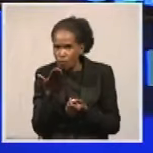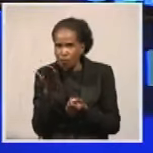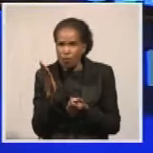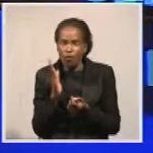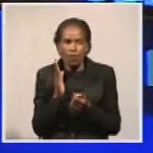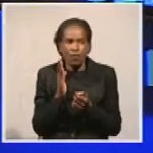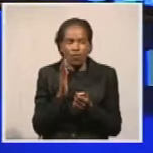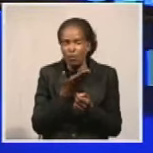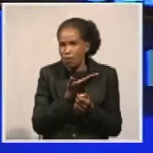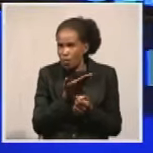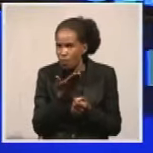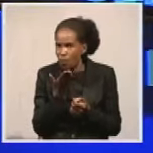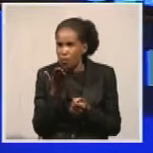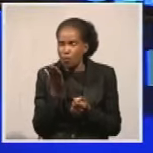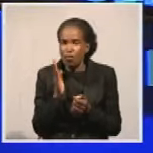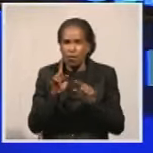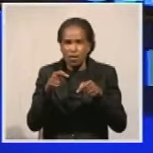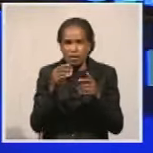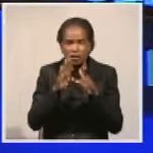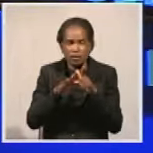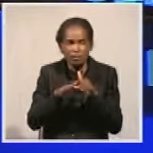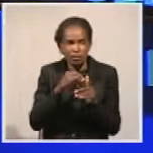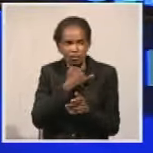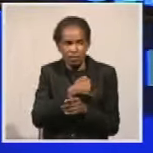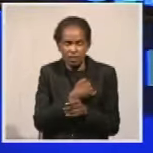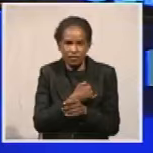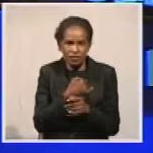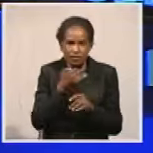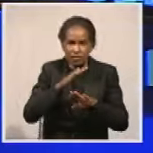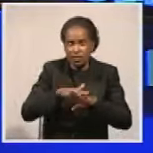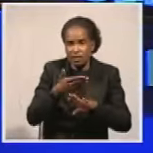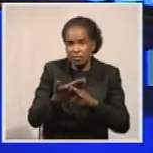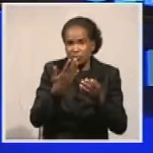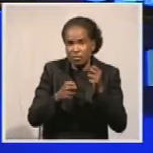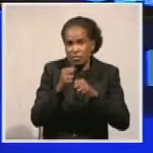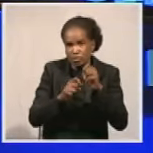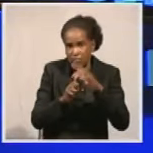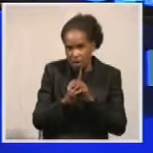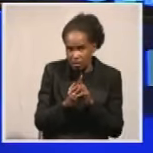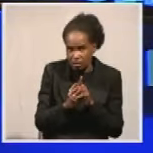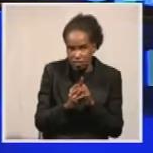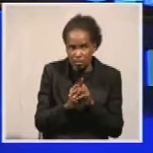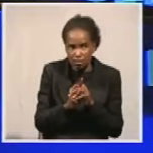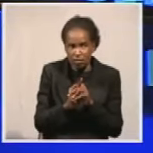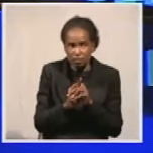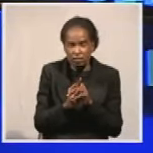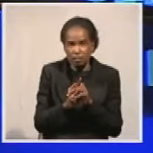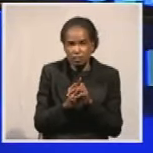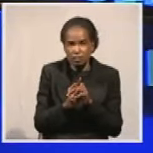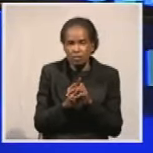life, of society, so that any incidents that happens should have been